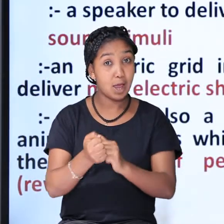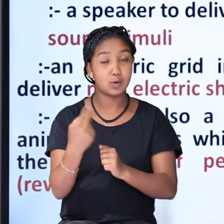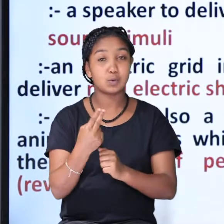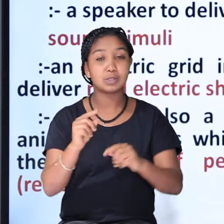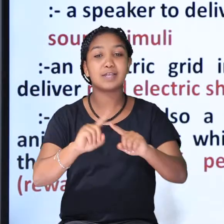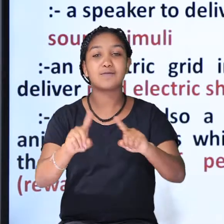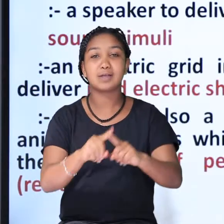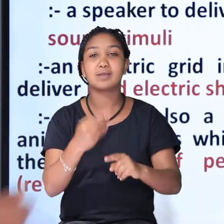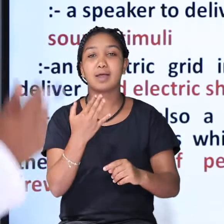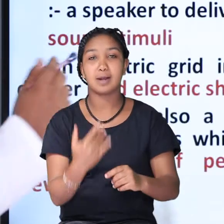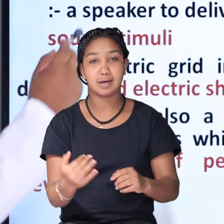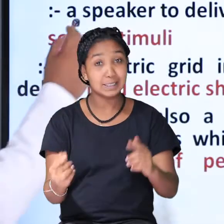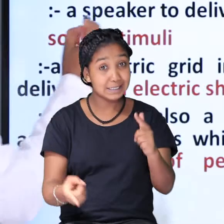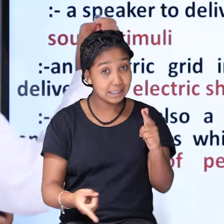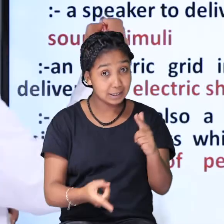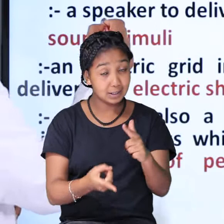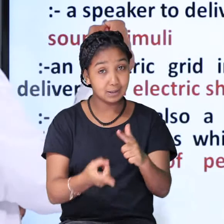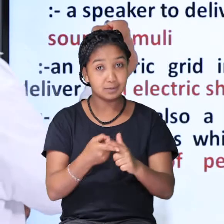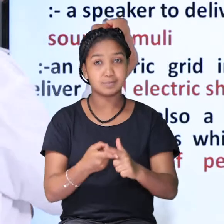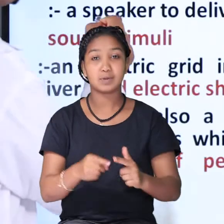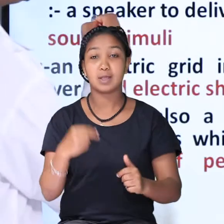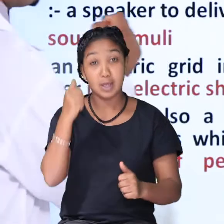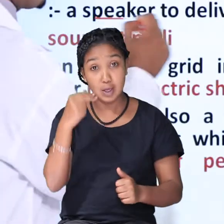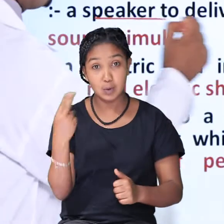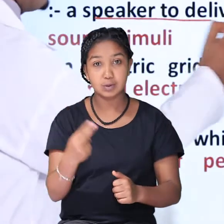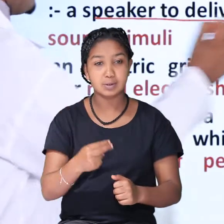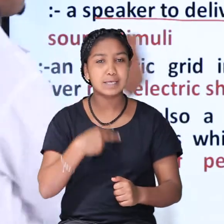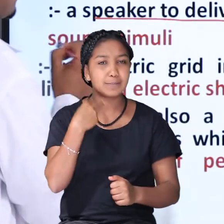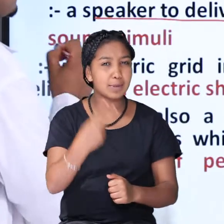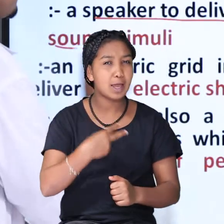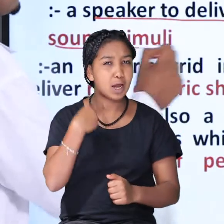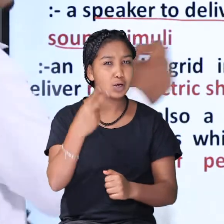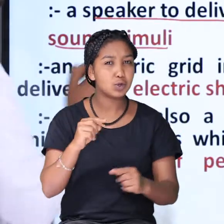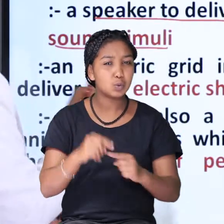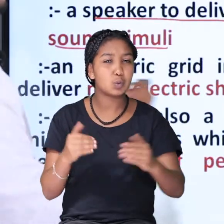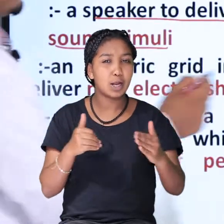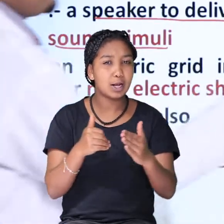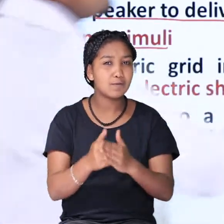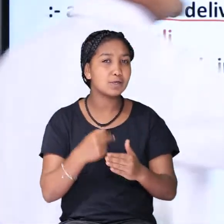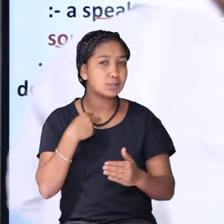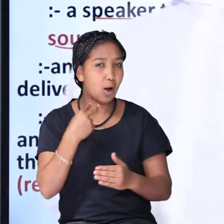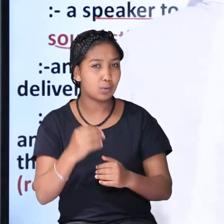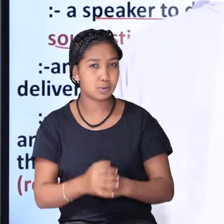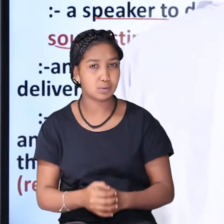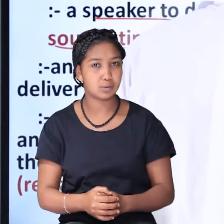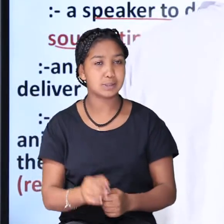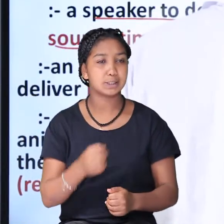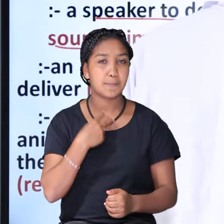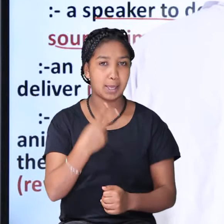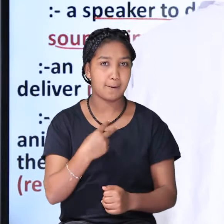different colored lights. The second one, he used a speaker to deliver sound stimuli. He used a